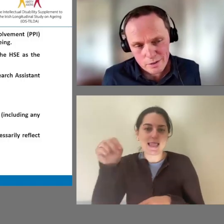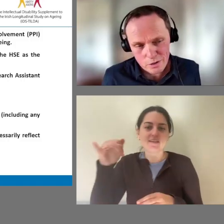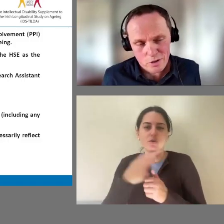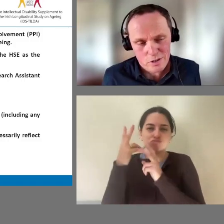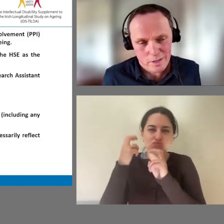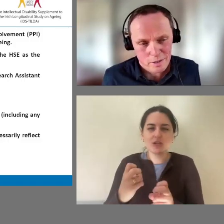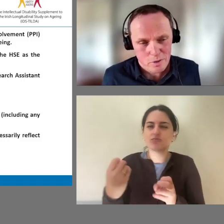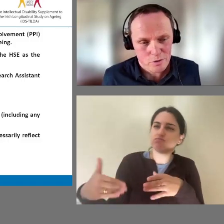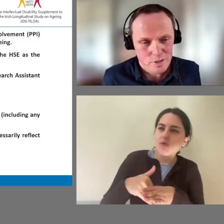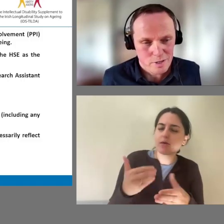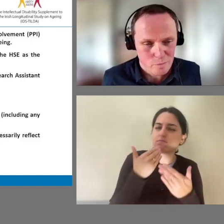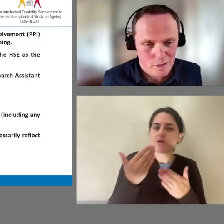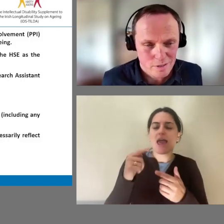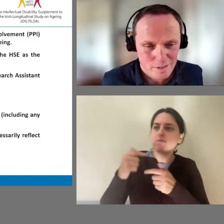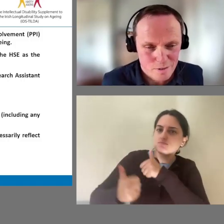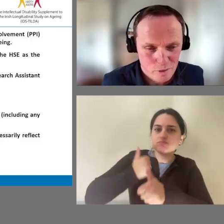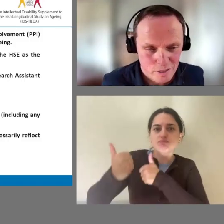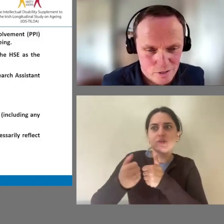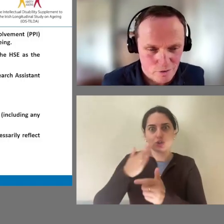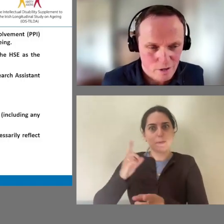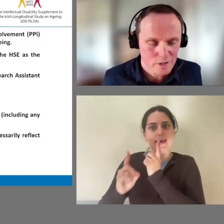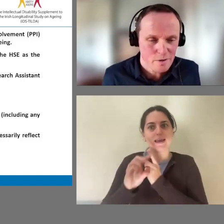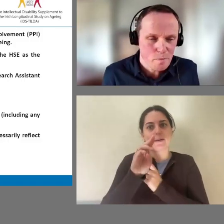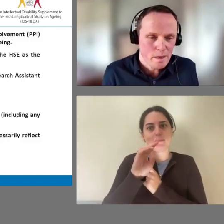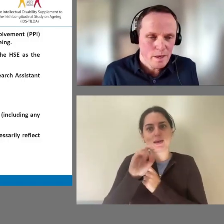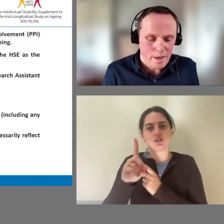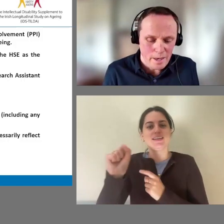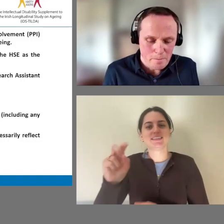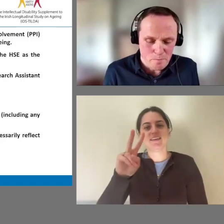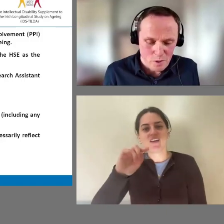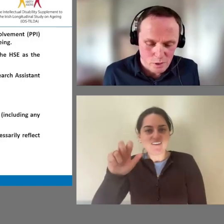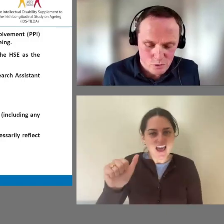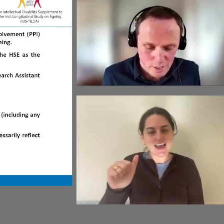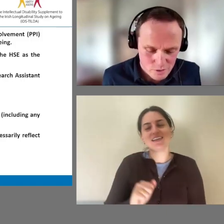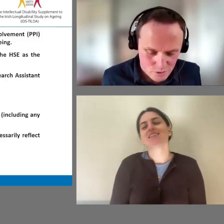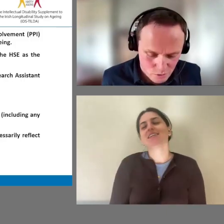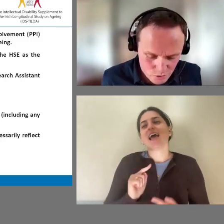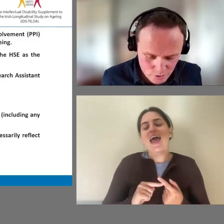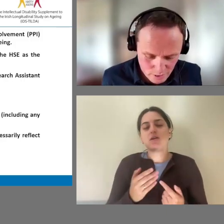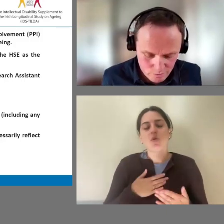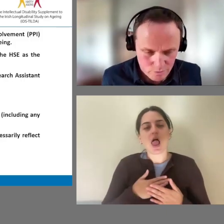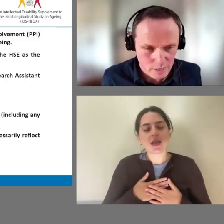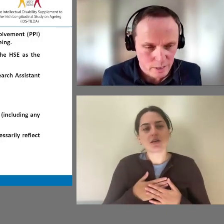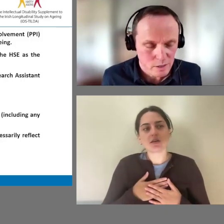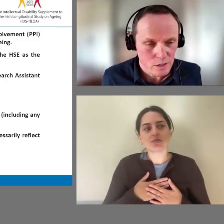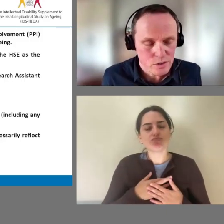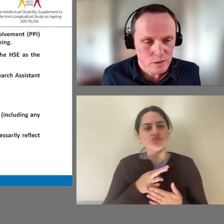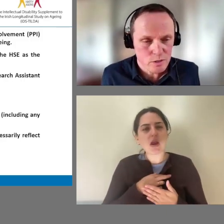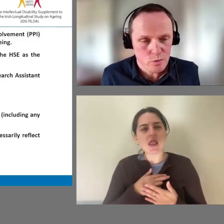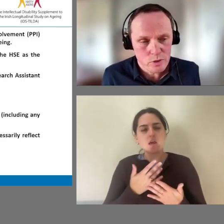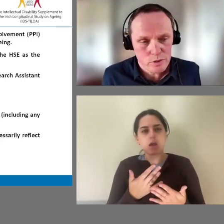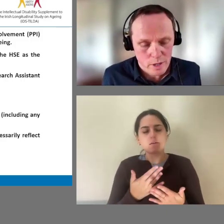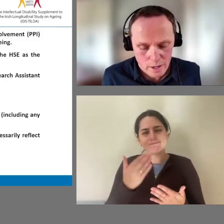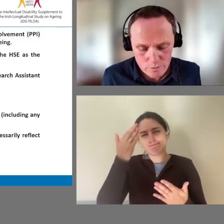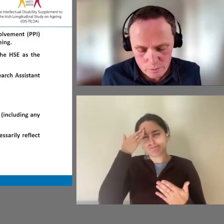and to congratulate him on recently passing his PhD Viva. We'd also like to just really acknowledge